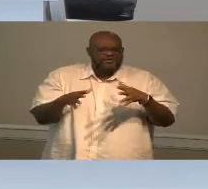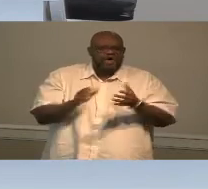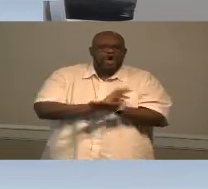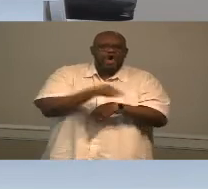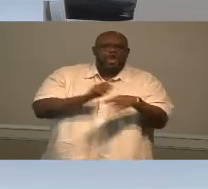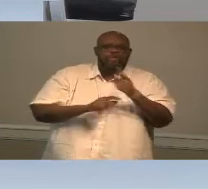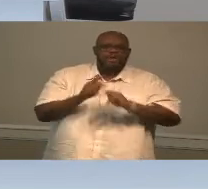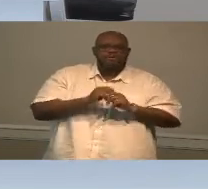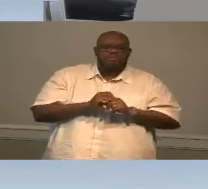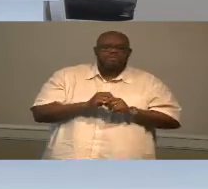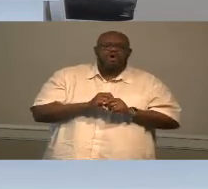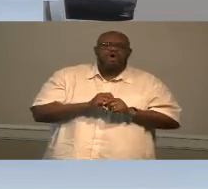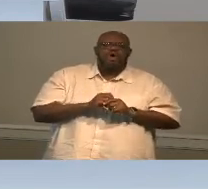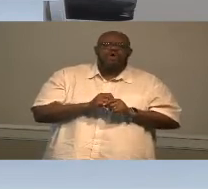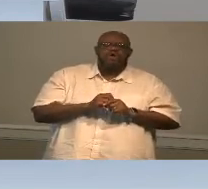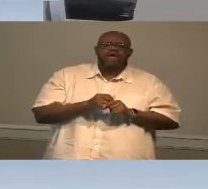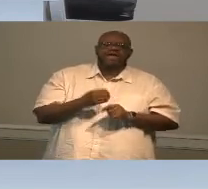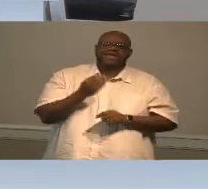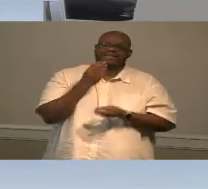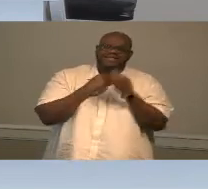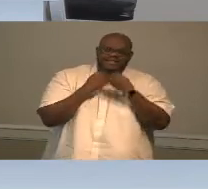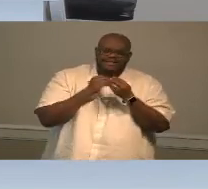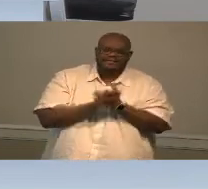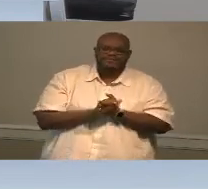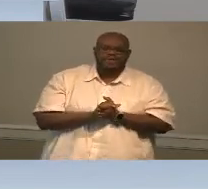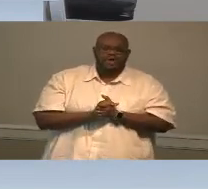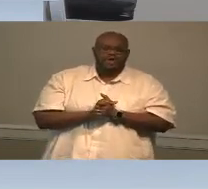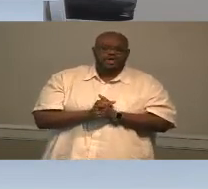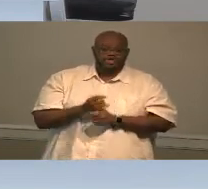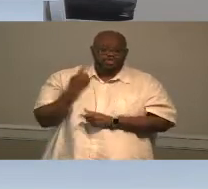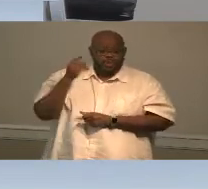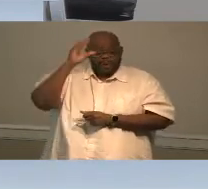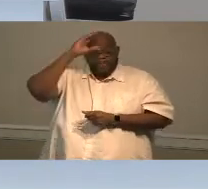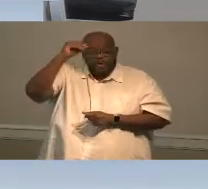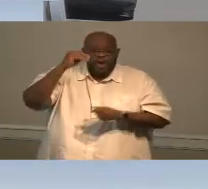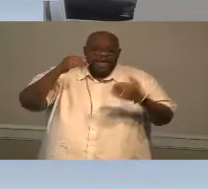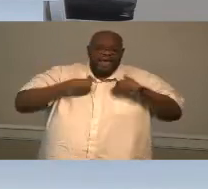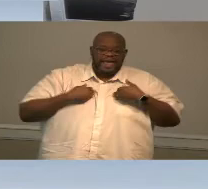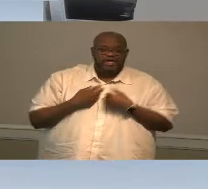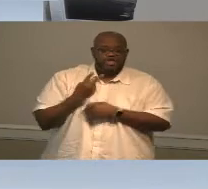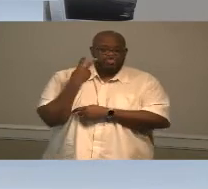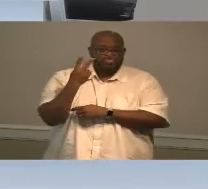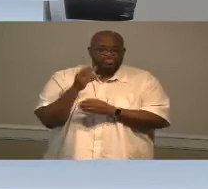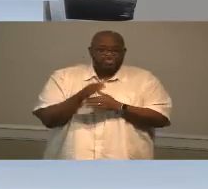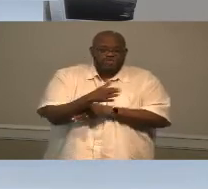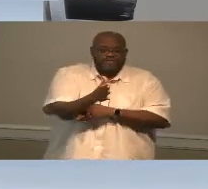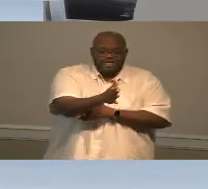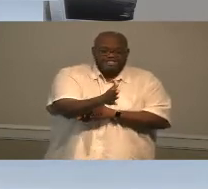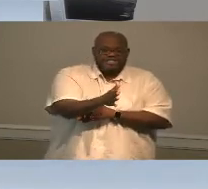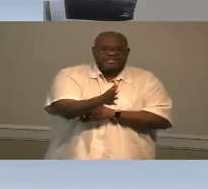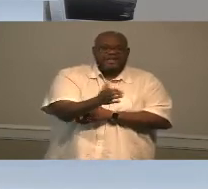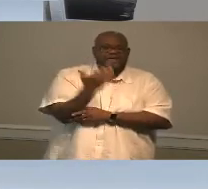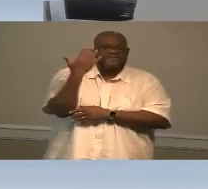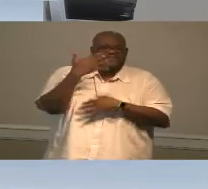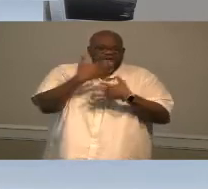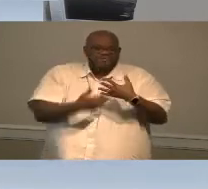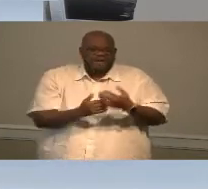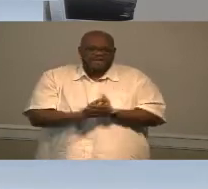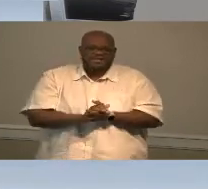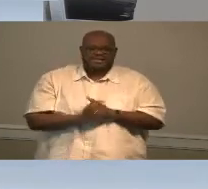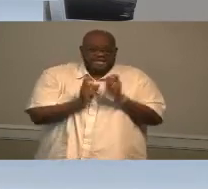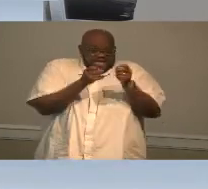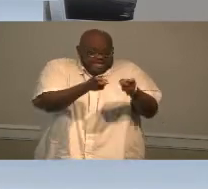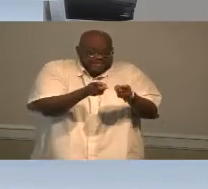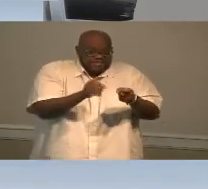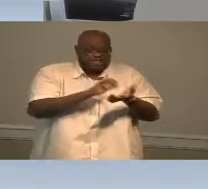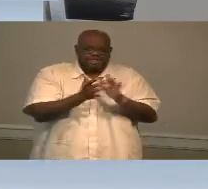Just because a young lad had two fish and five loaves, put it in the master's hands, and he multiplied